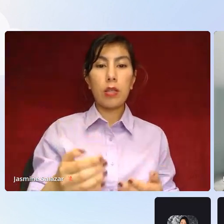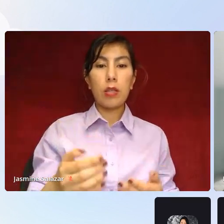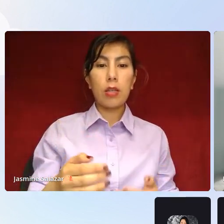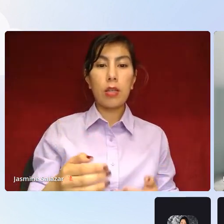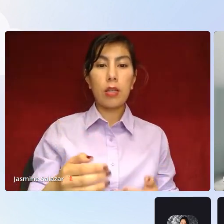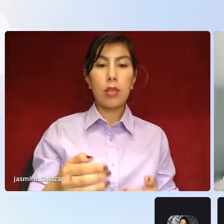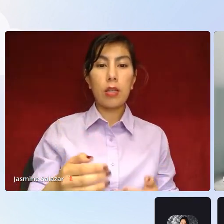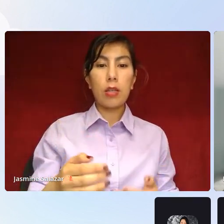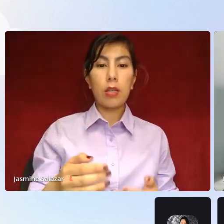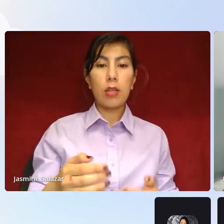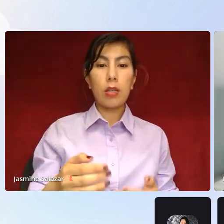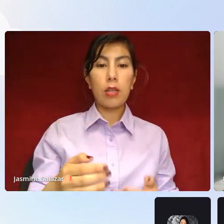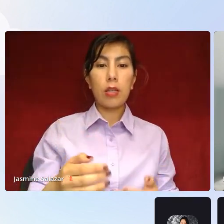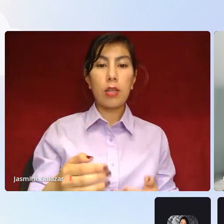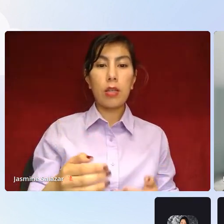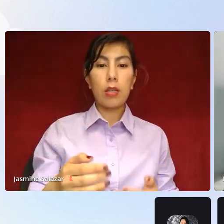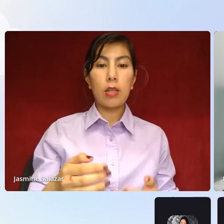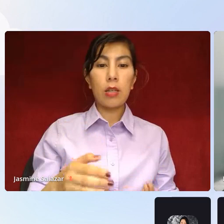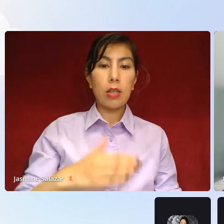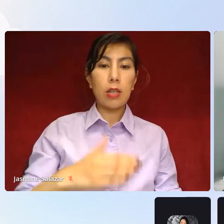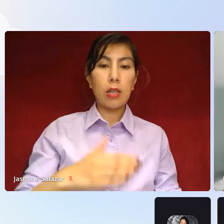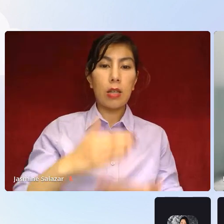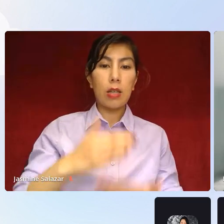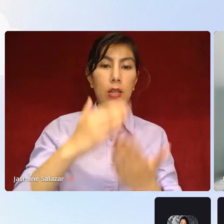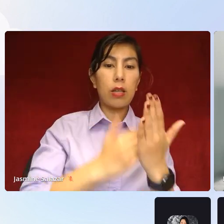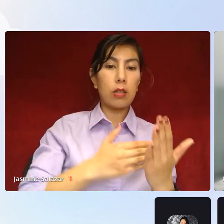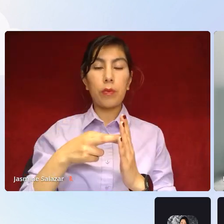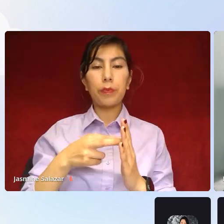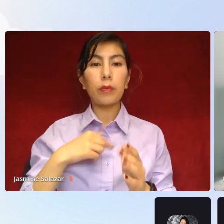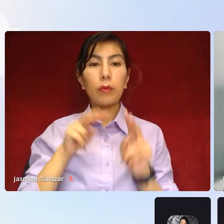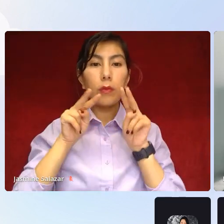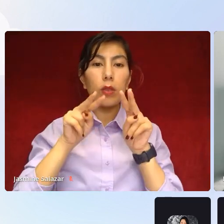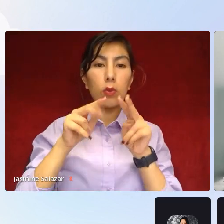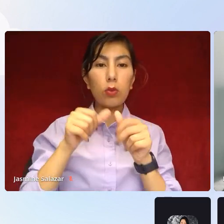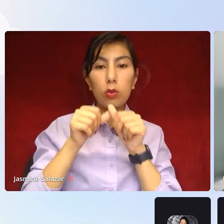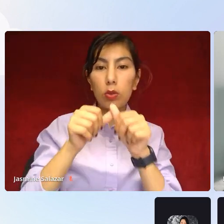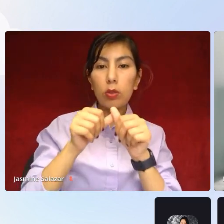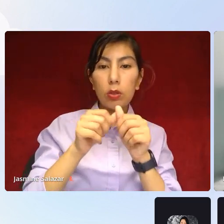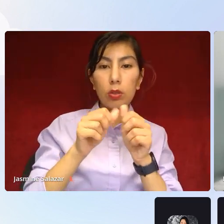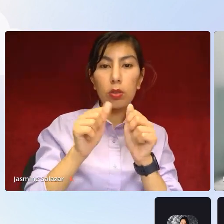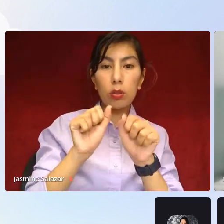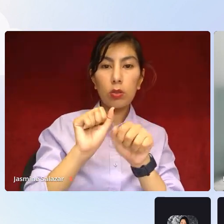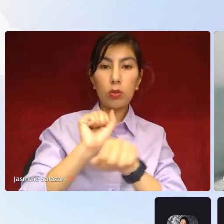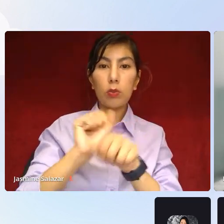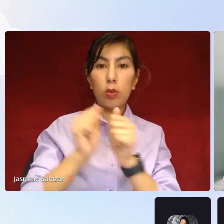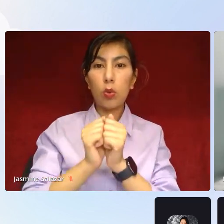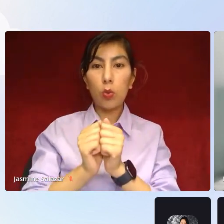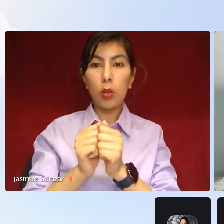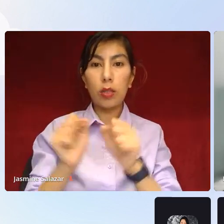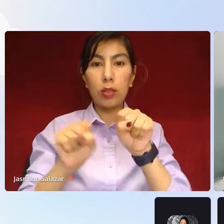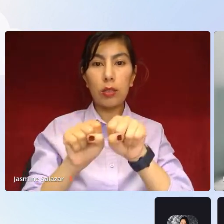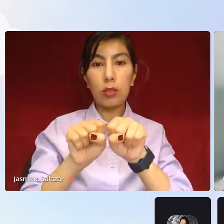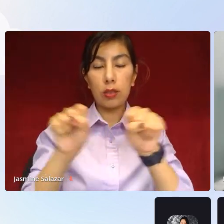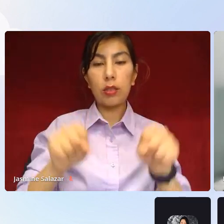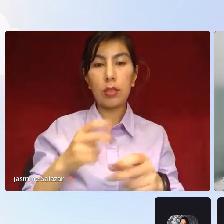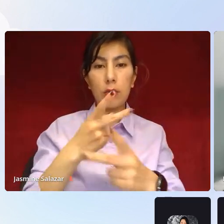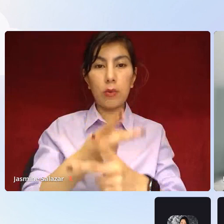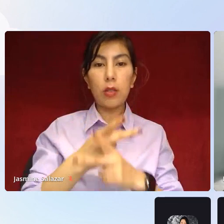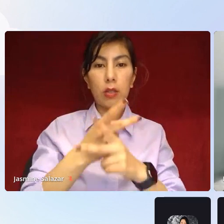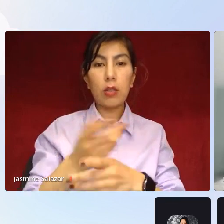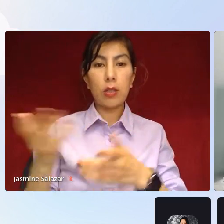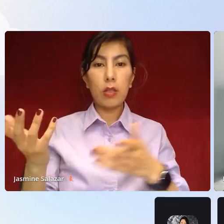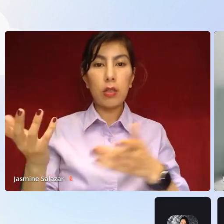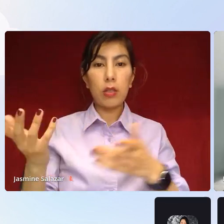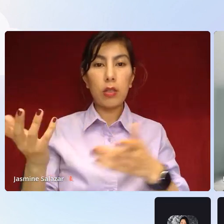I look forward to continue to work with the Systems of Care community and beyond and bring the branch's mission to